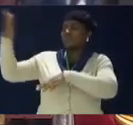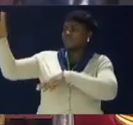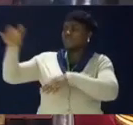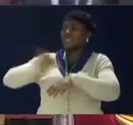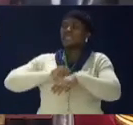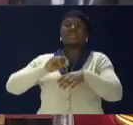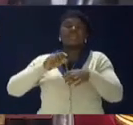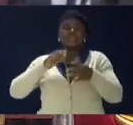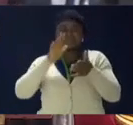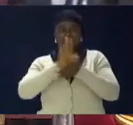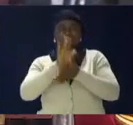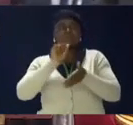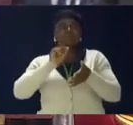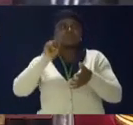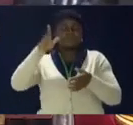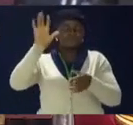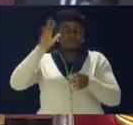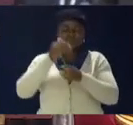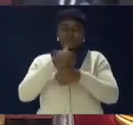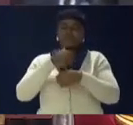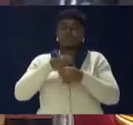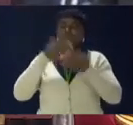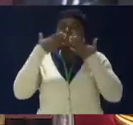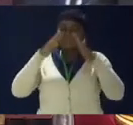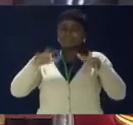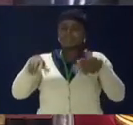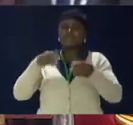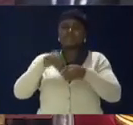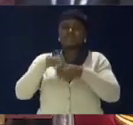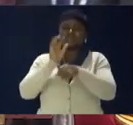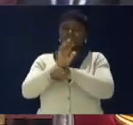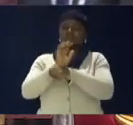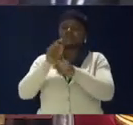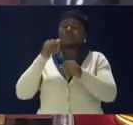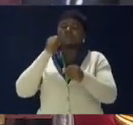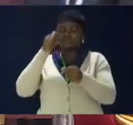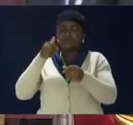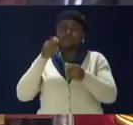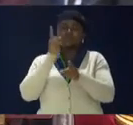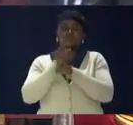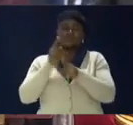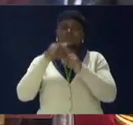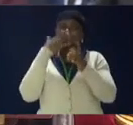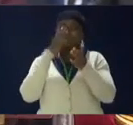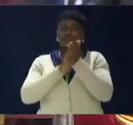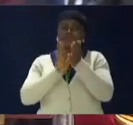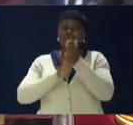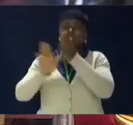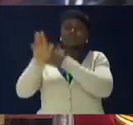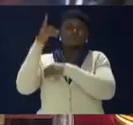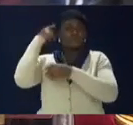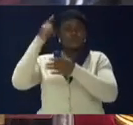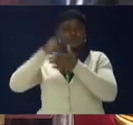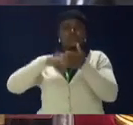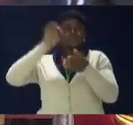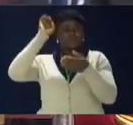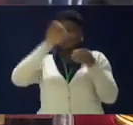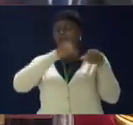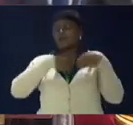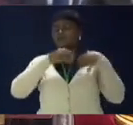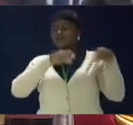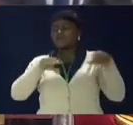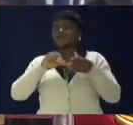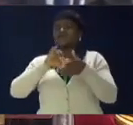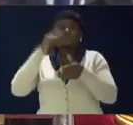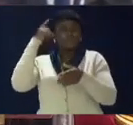a thanksgiving in the church tomorrow just to praise the Almighty God for what he had done. For those of us